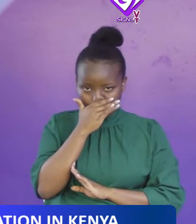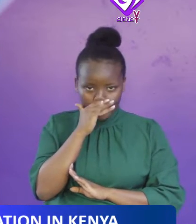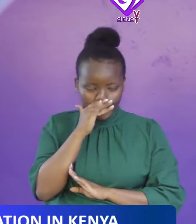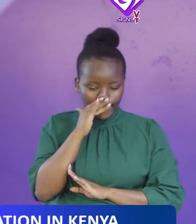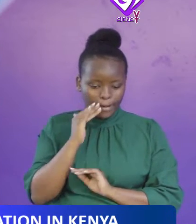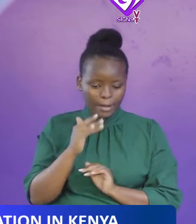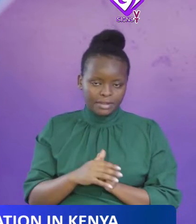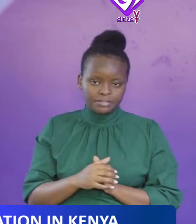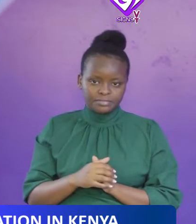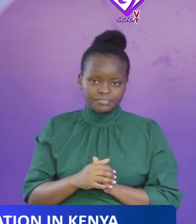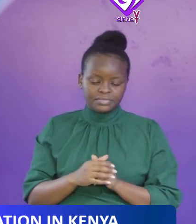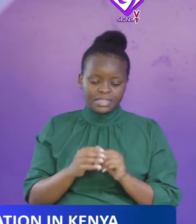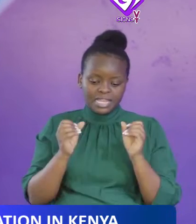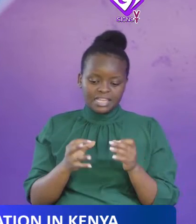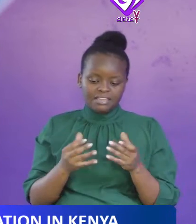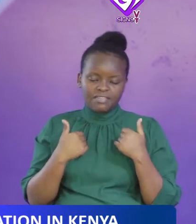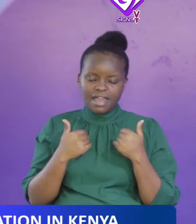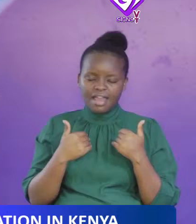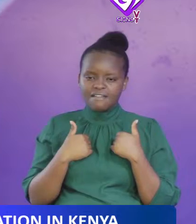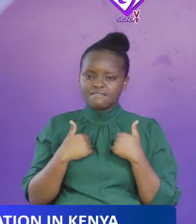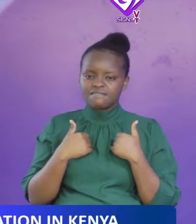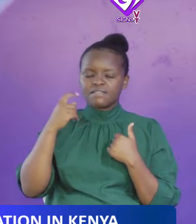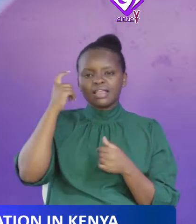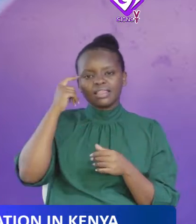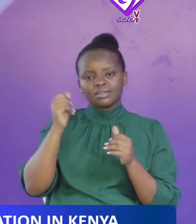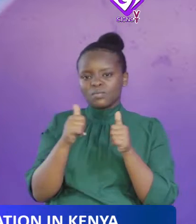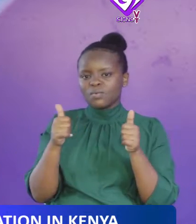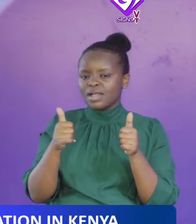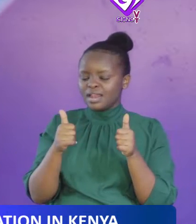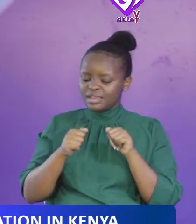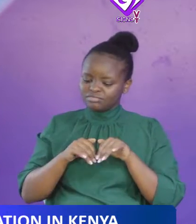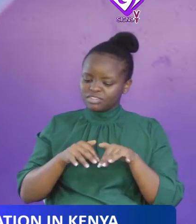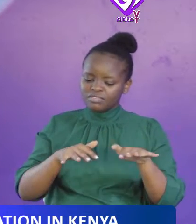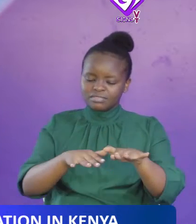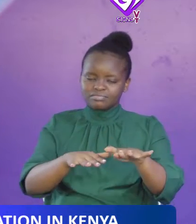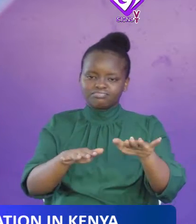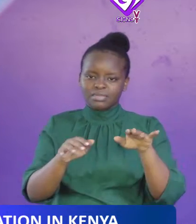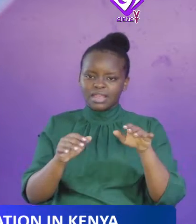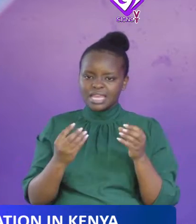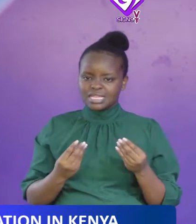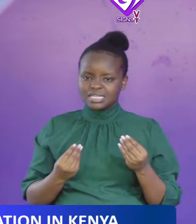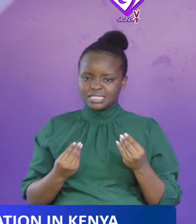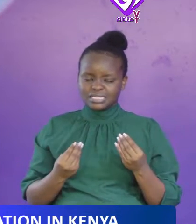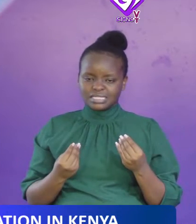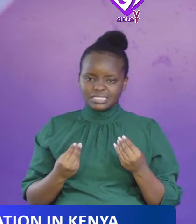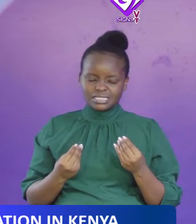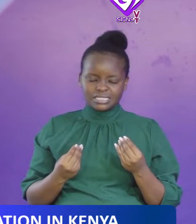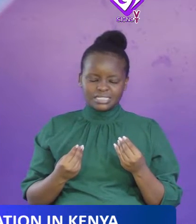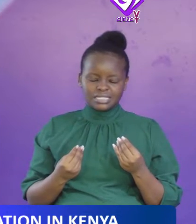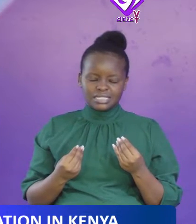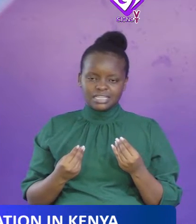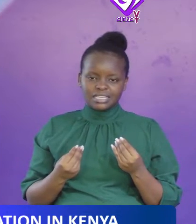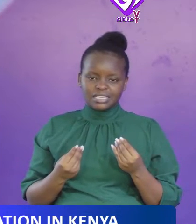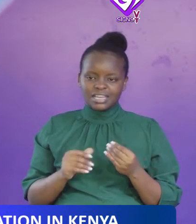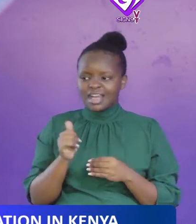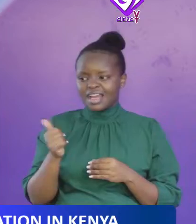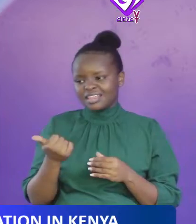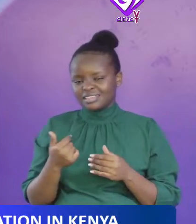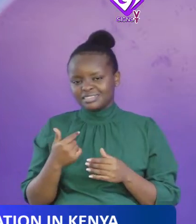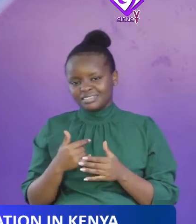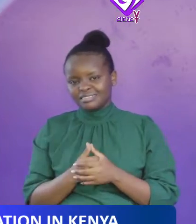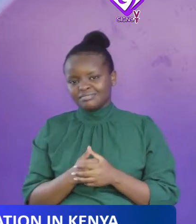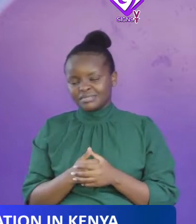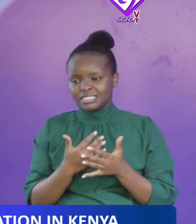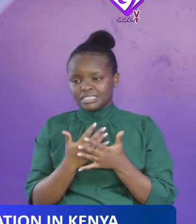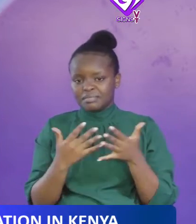But if there was that soberness, even the traffic would flow very easily. Absolutely. The rest is just something that is